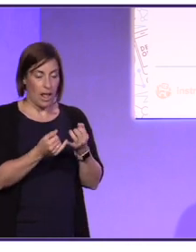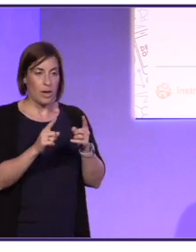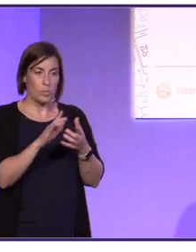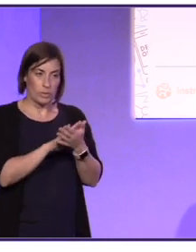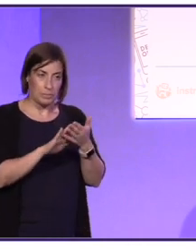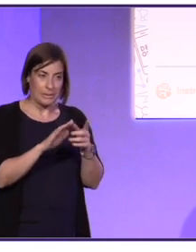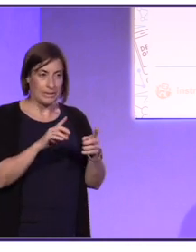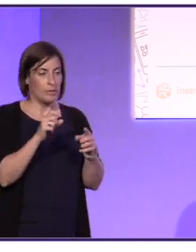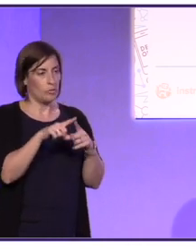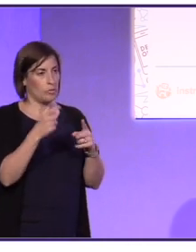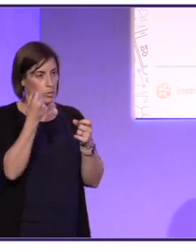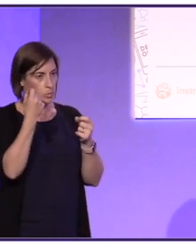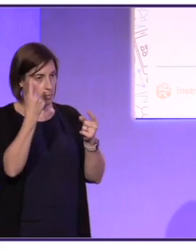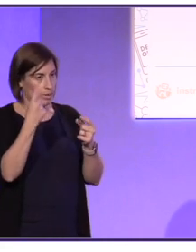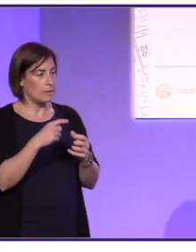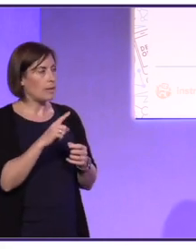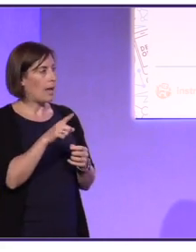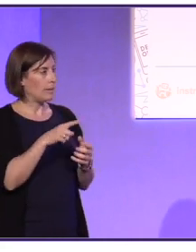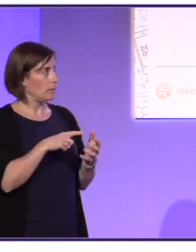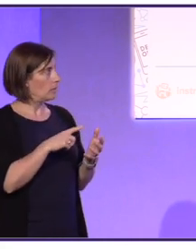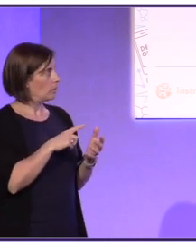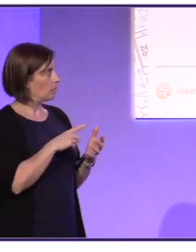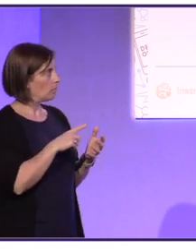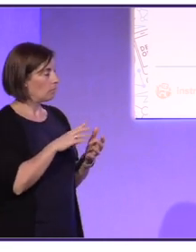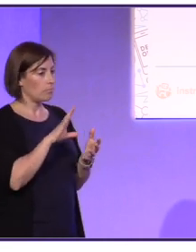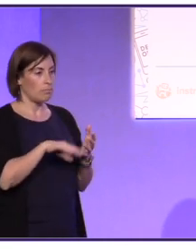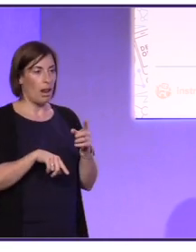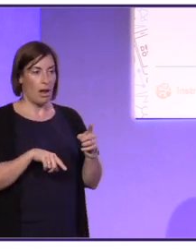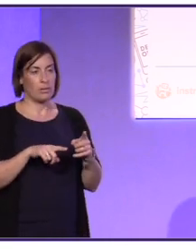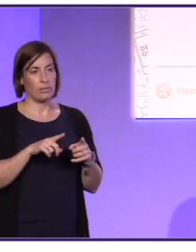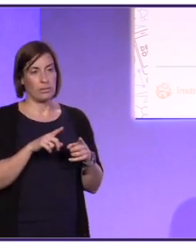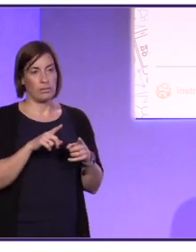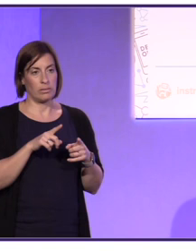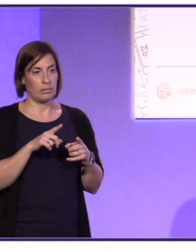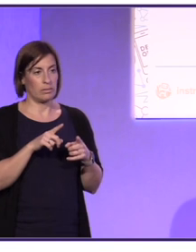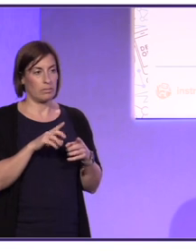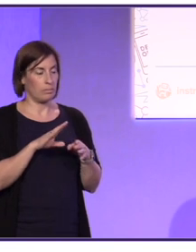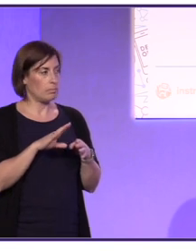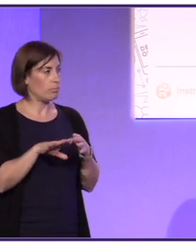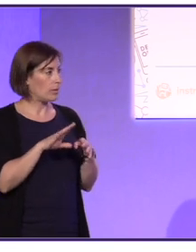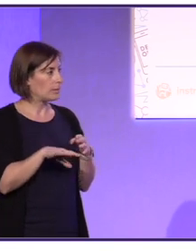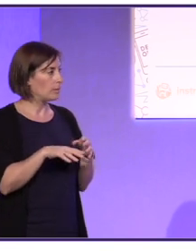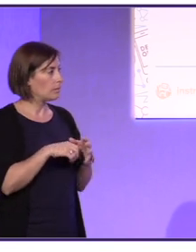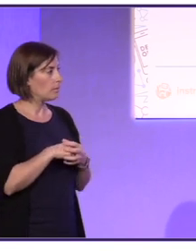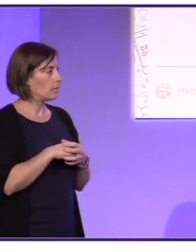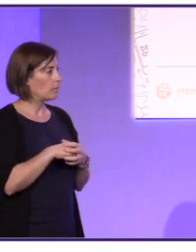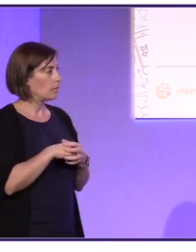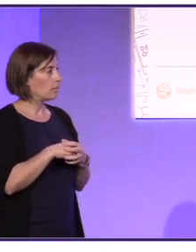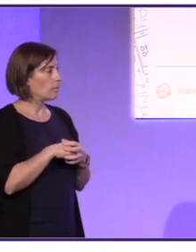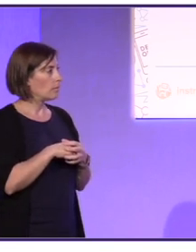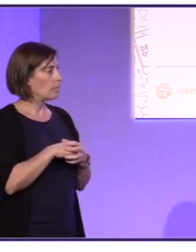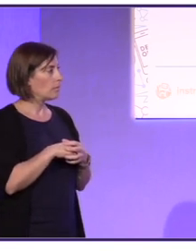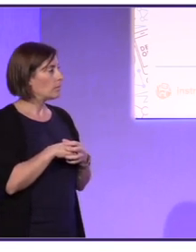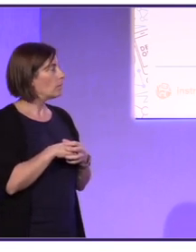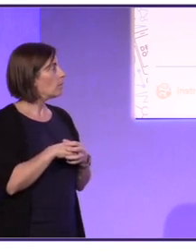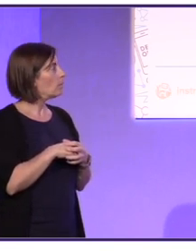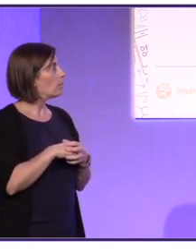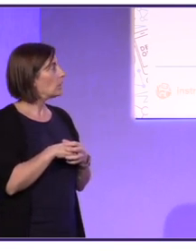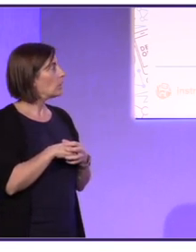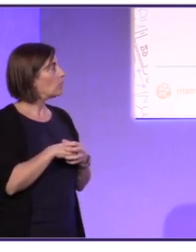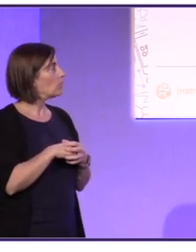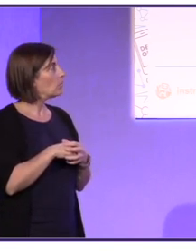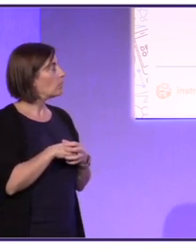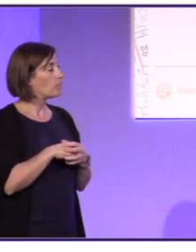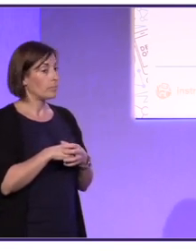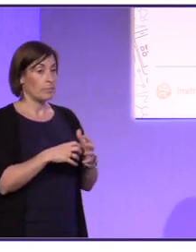Practice makes perfect. We're the ones that get called. So we should own this. This is the most important